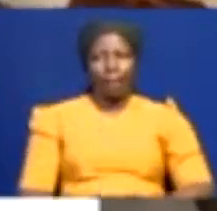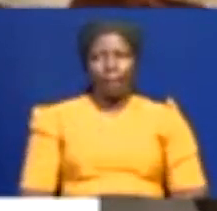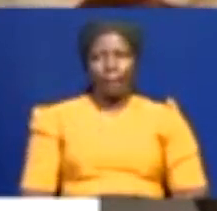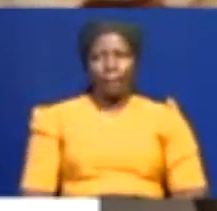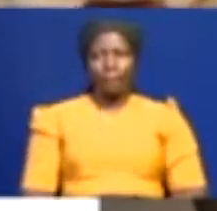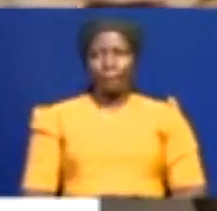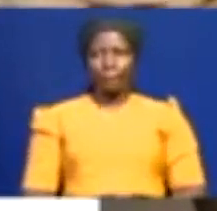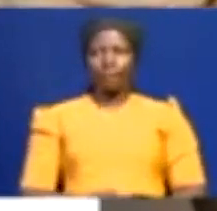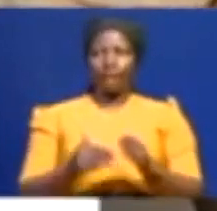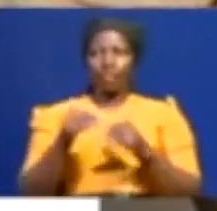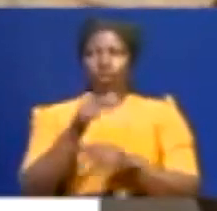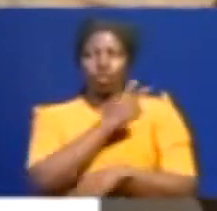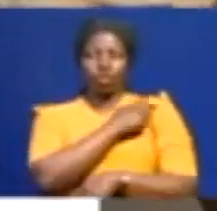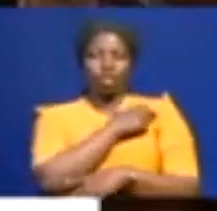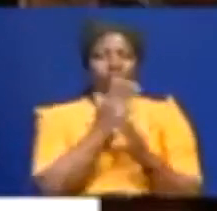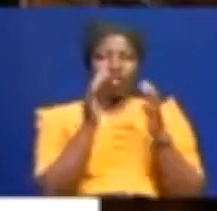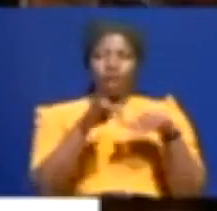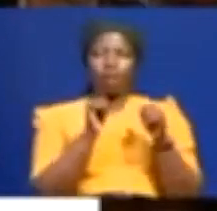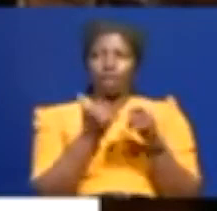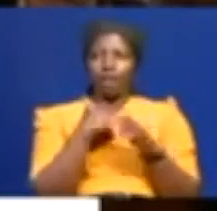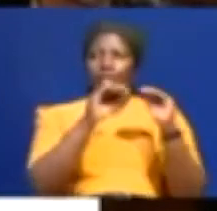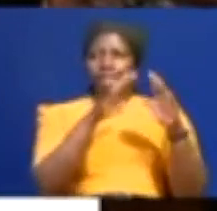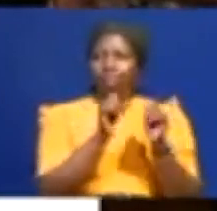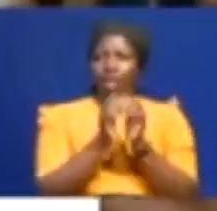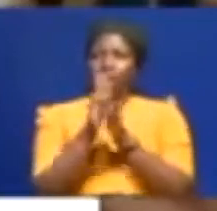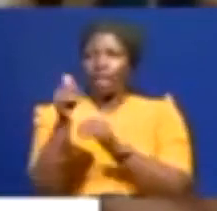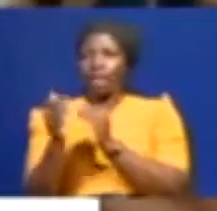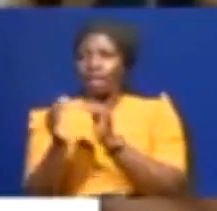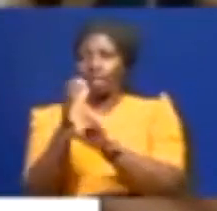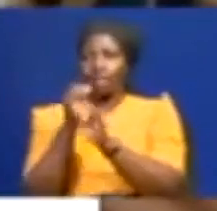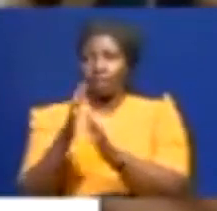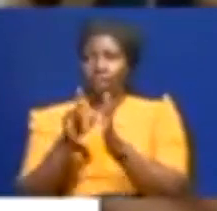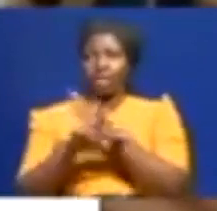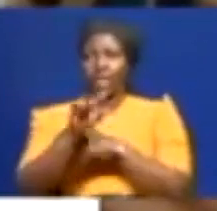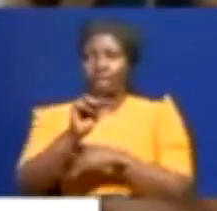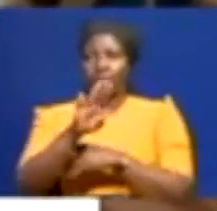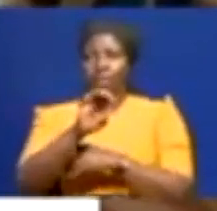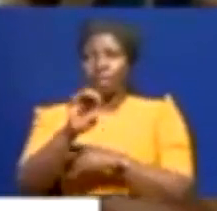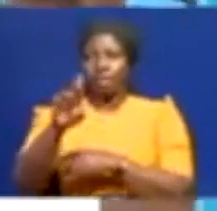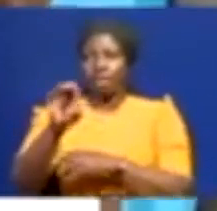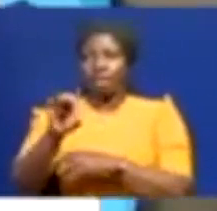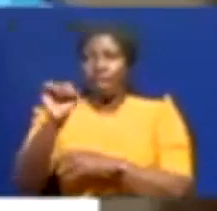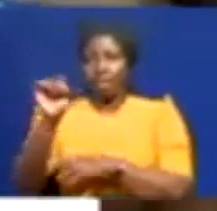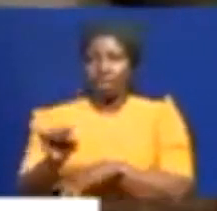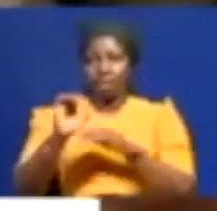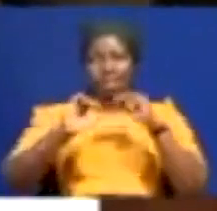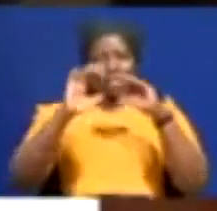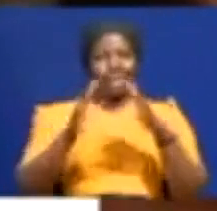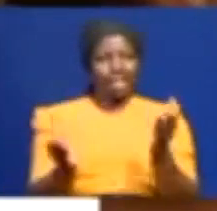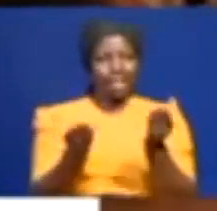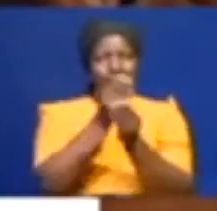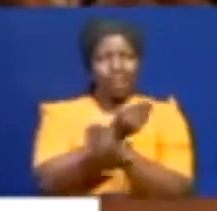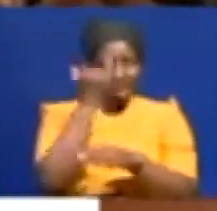At a consultative forum that brought together teachers and other stakeholders in Mbeere South, teachers exchanged ideas on how to handle the